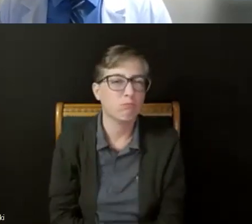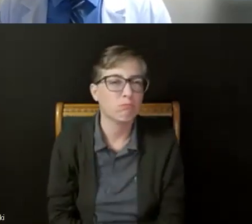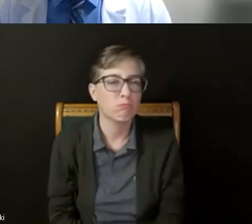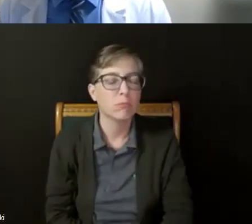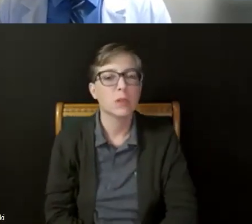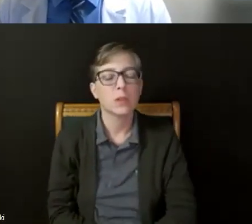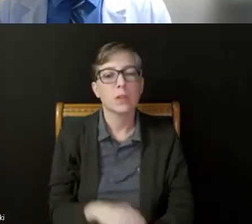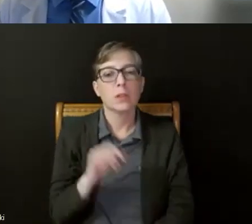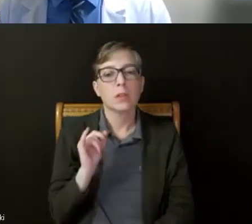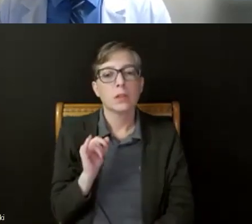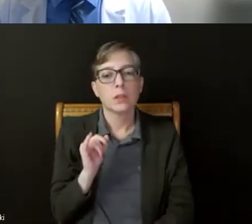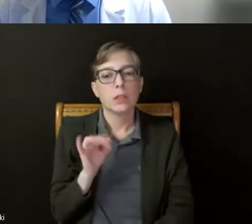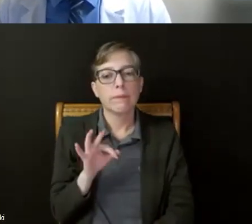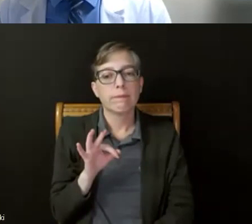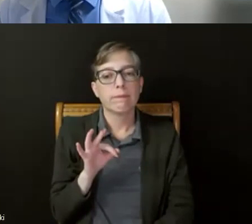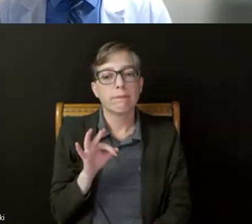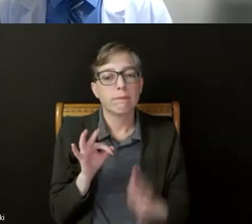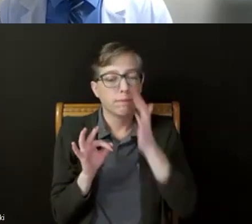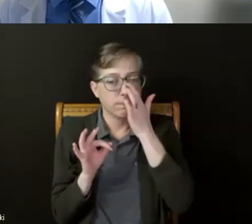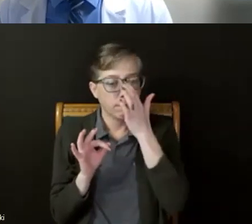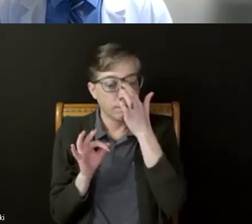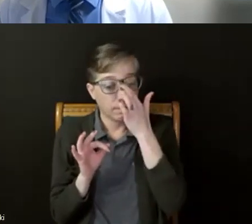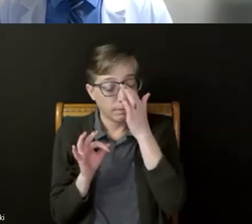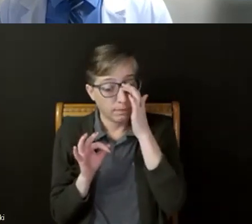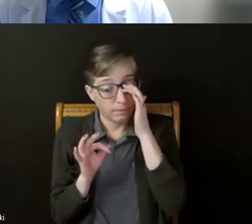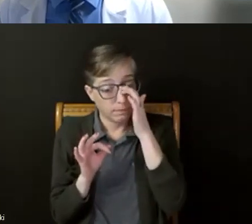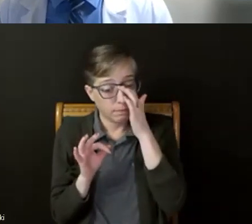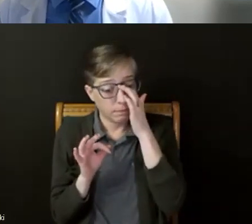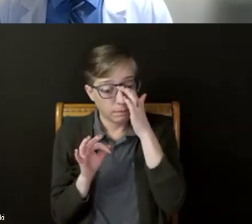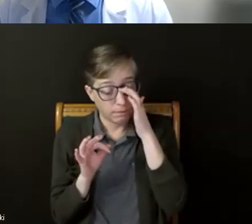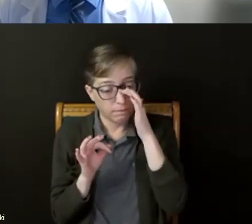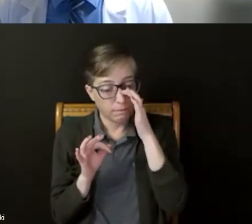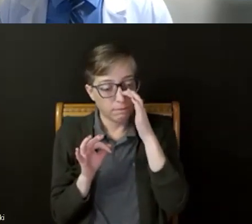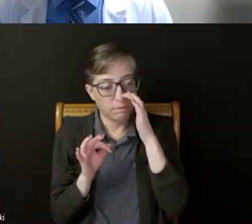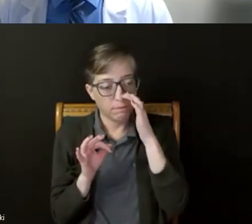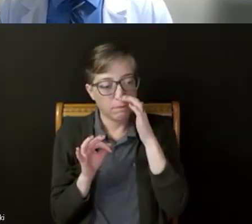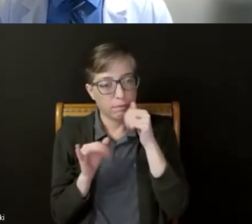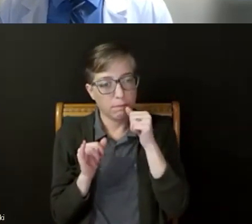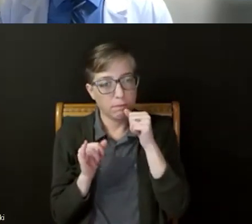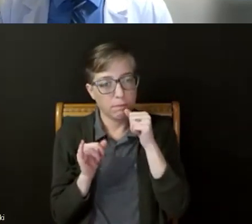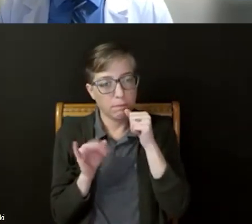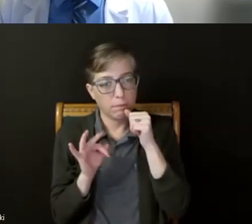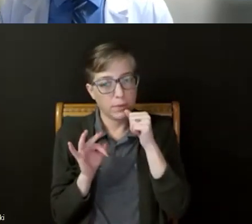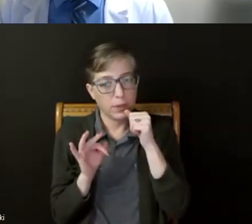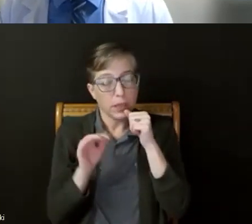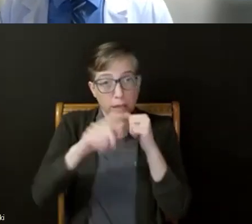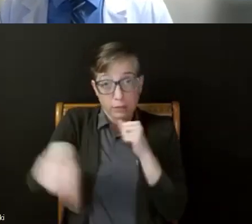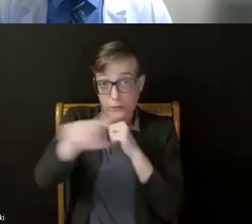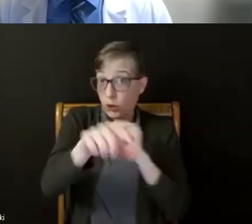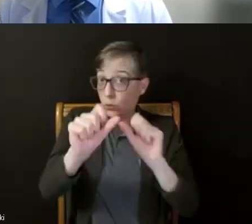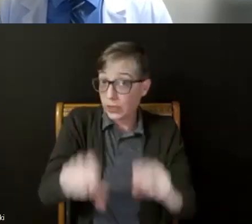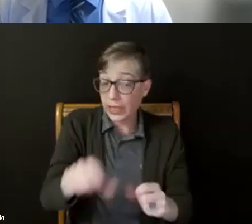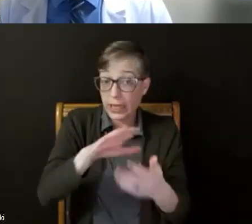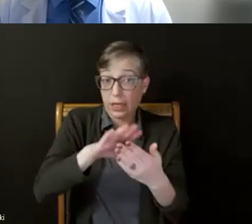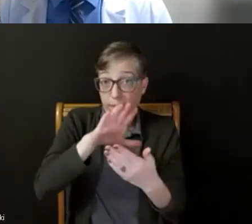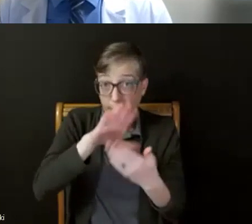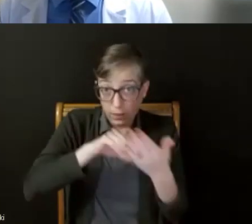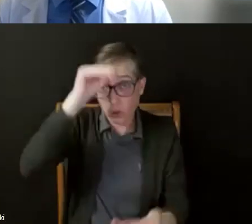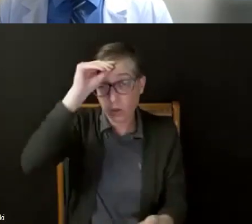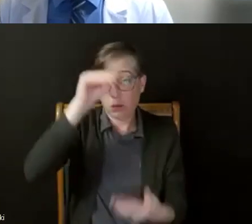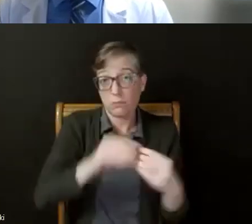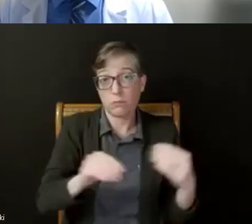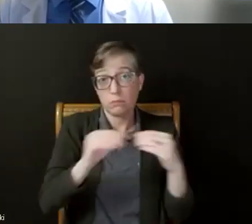If it's at all possible to learn more about your family's health, I definitely encourage